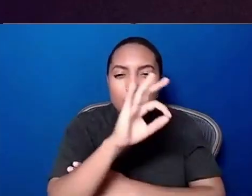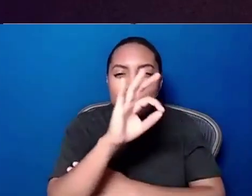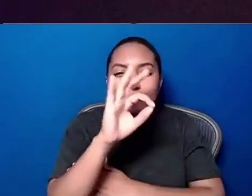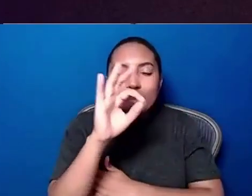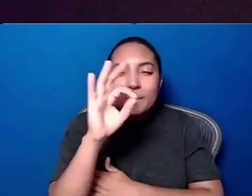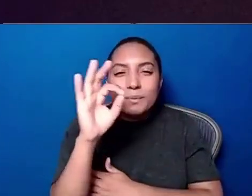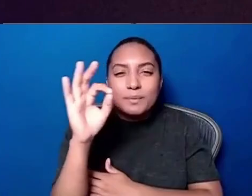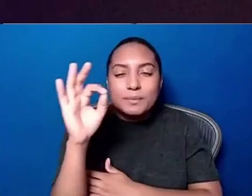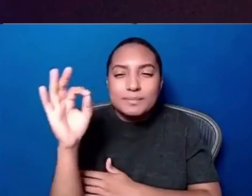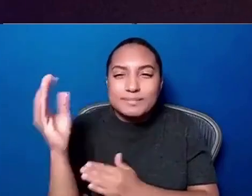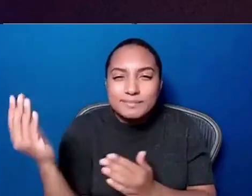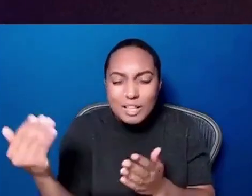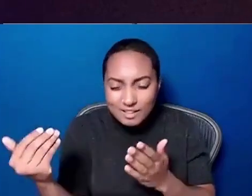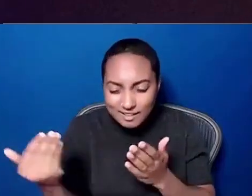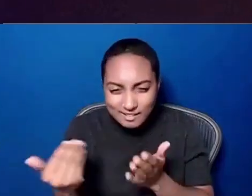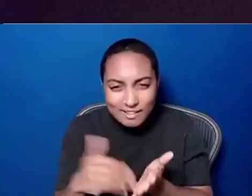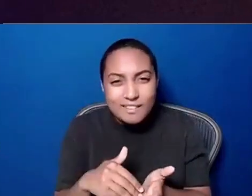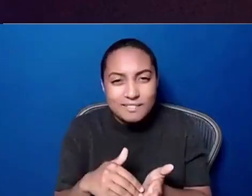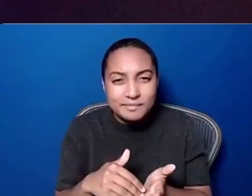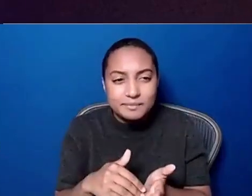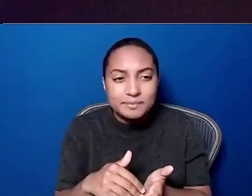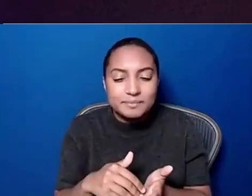Inhaling and exhaling.